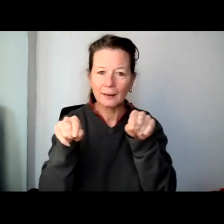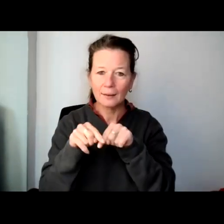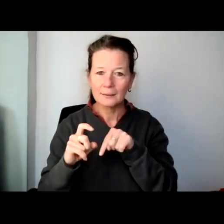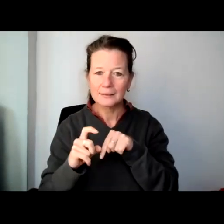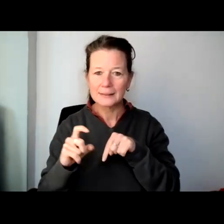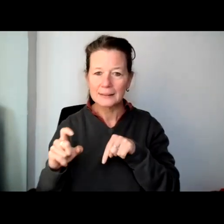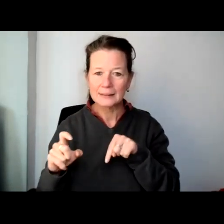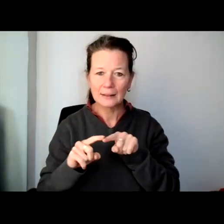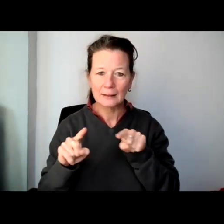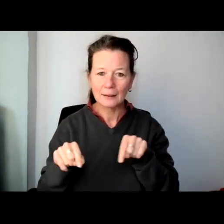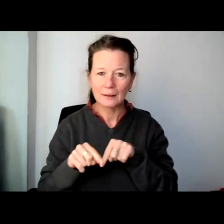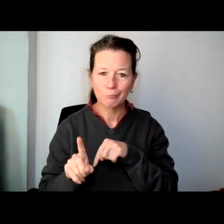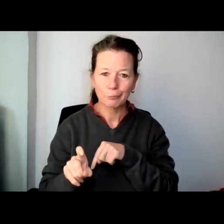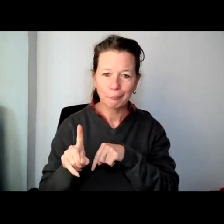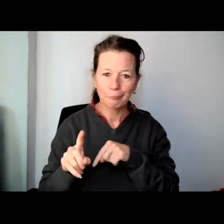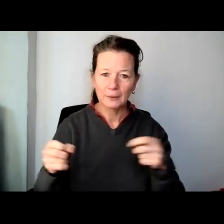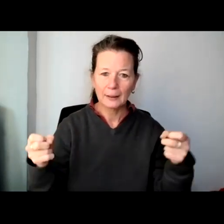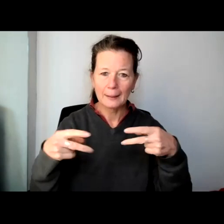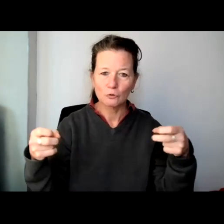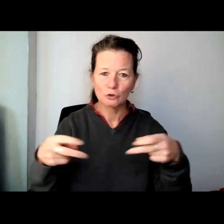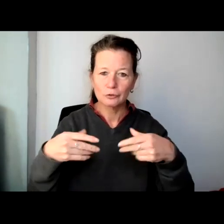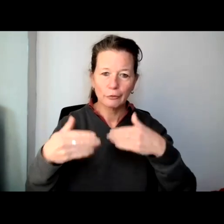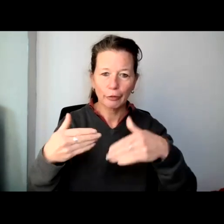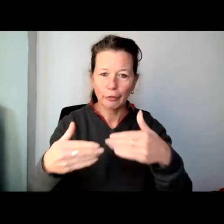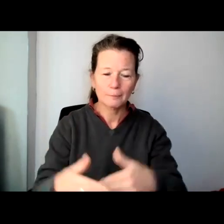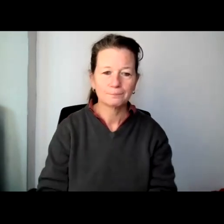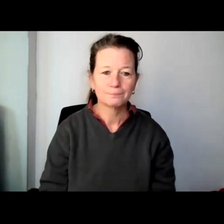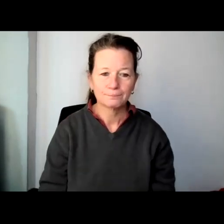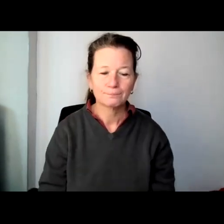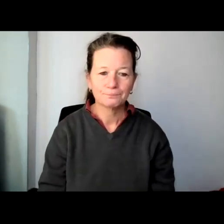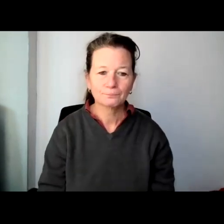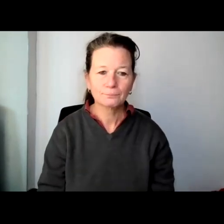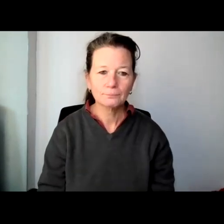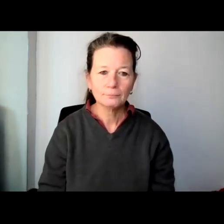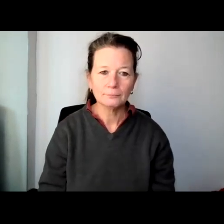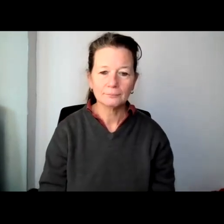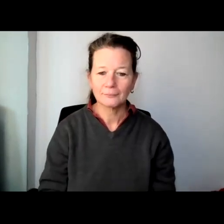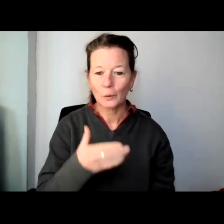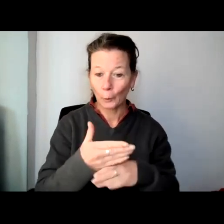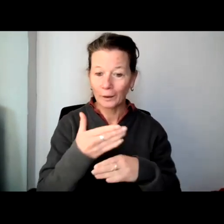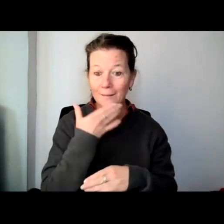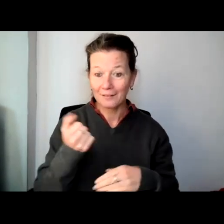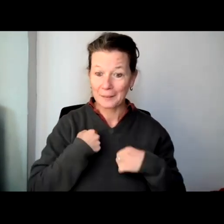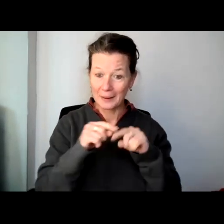there. And the captions should be appearing and working now. They're working lovely on my